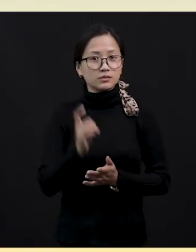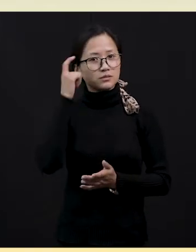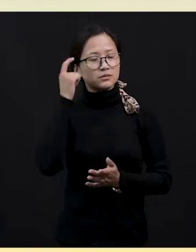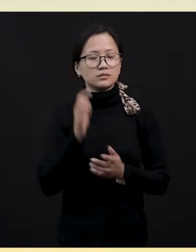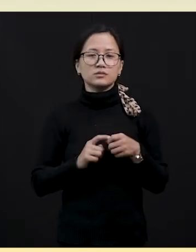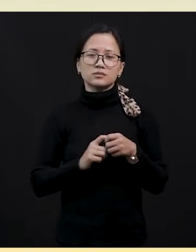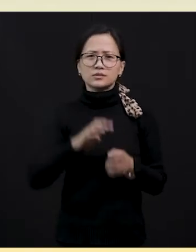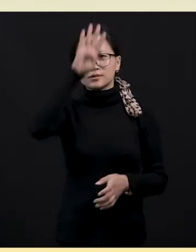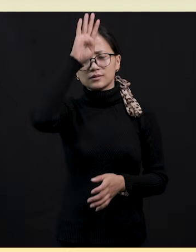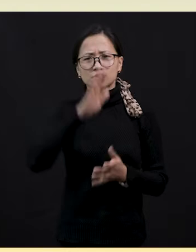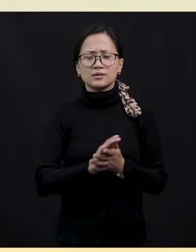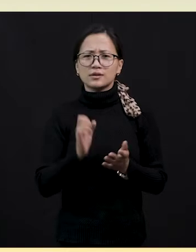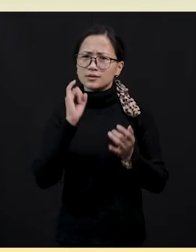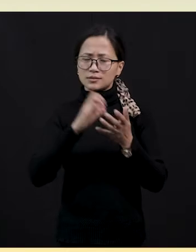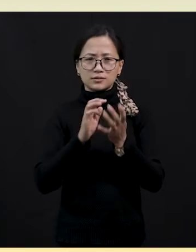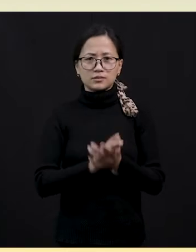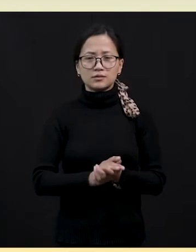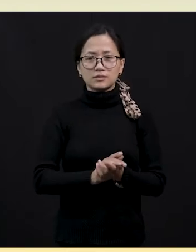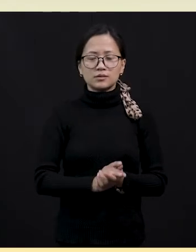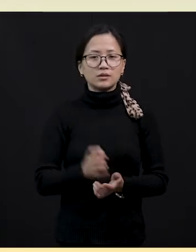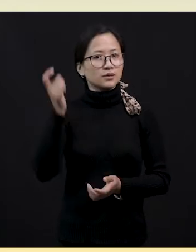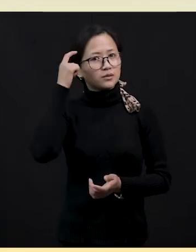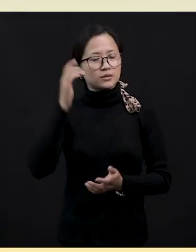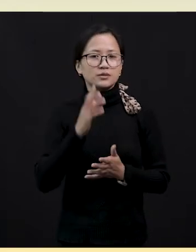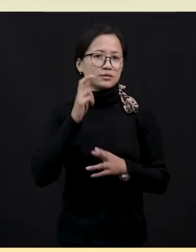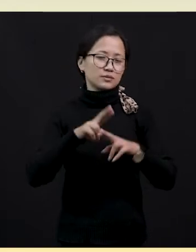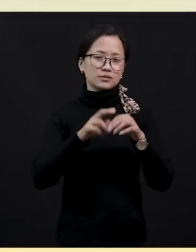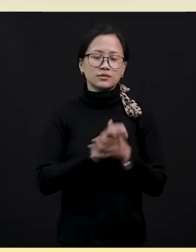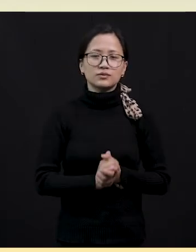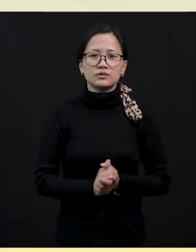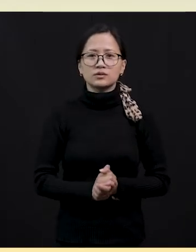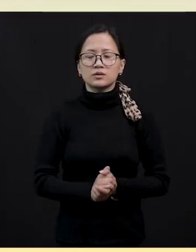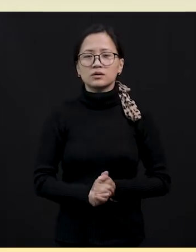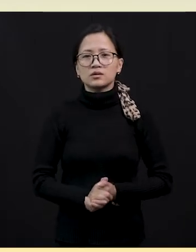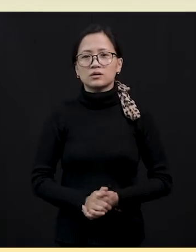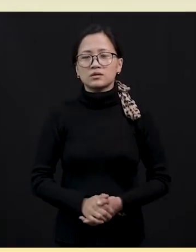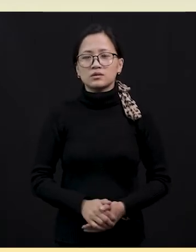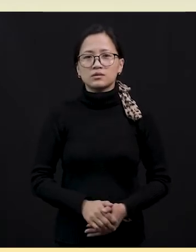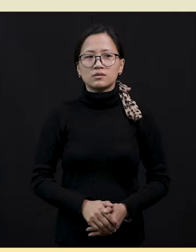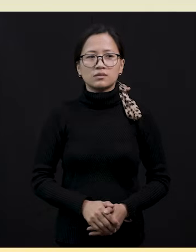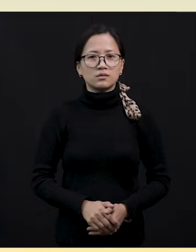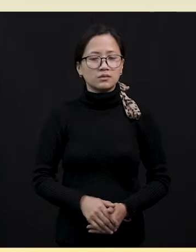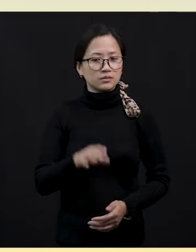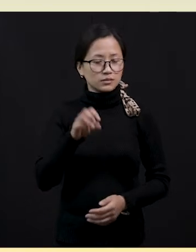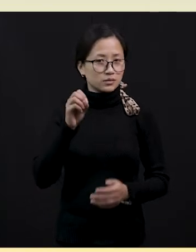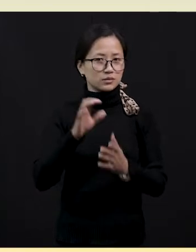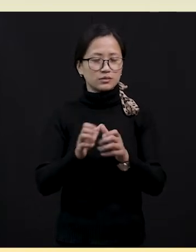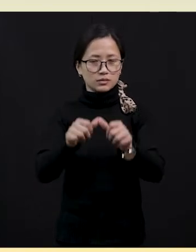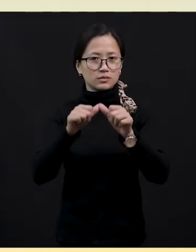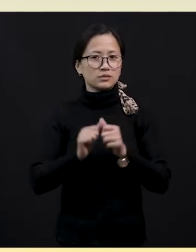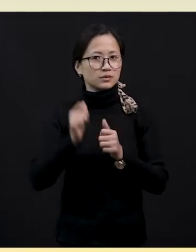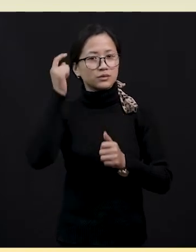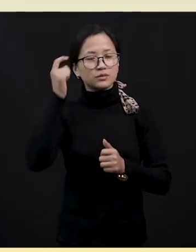that came to a certain king, and he thought that if he was getting the answers to